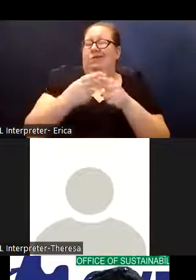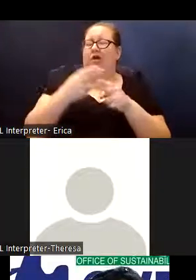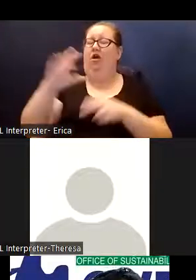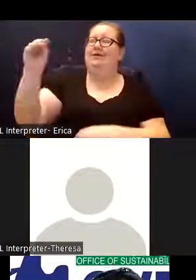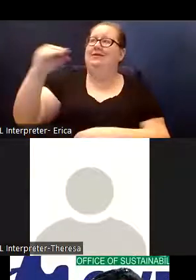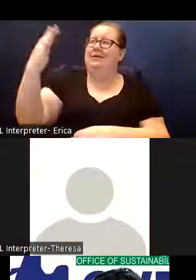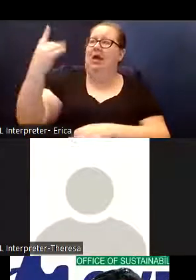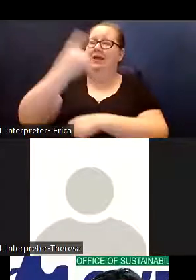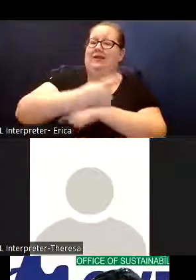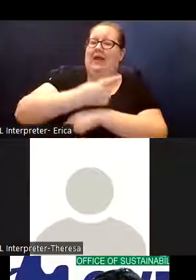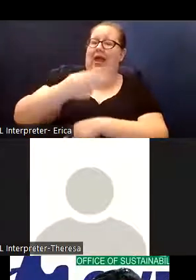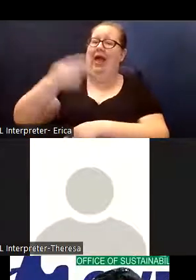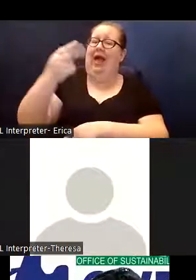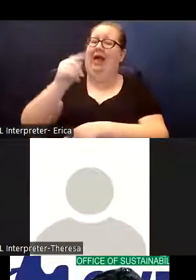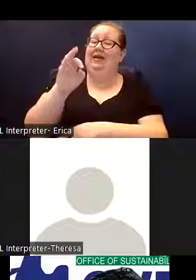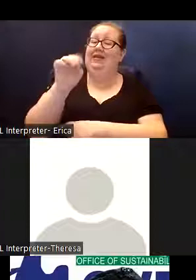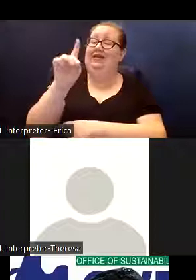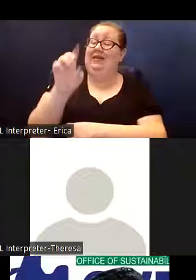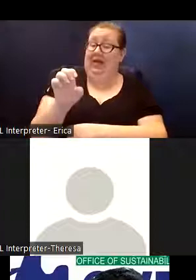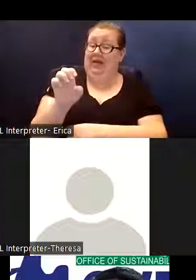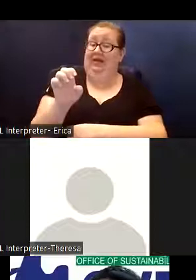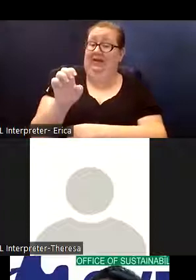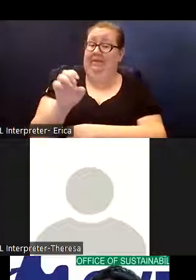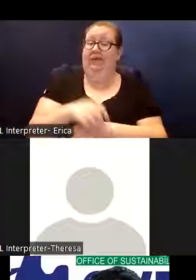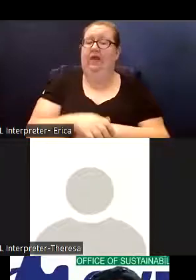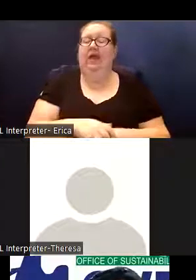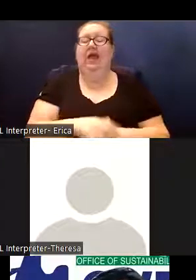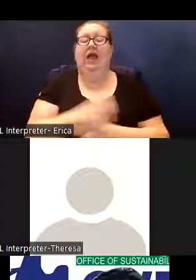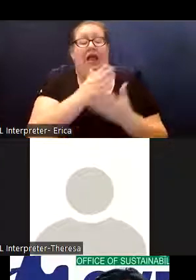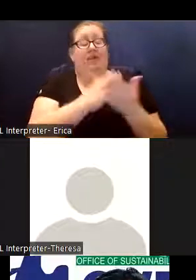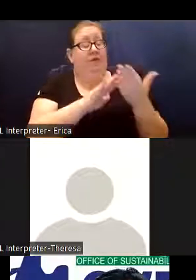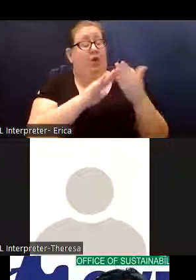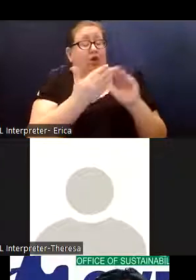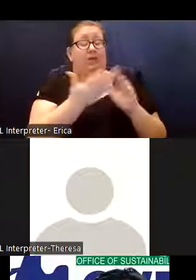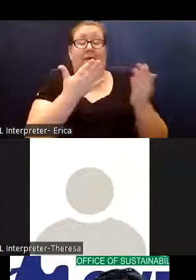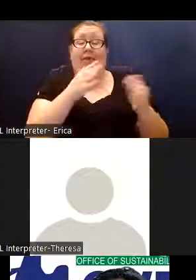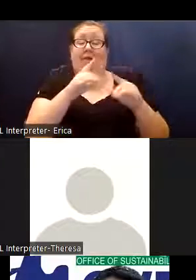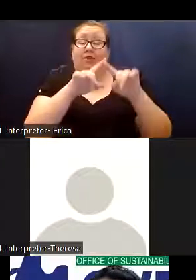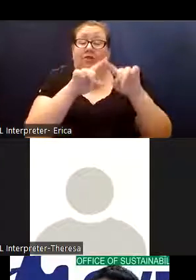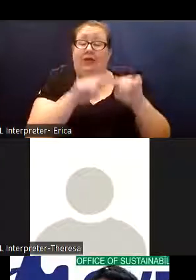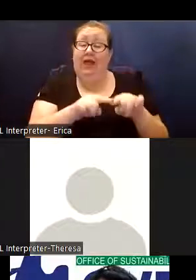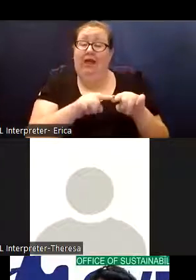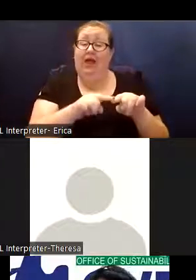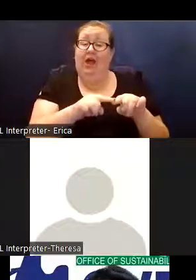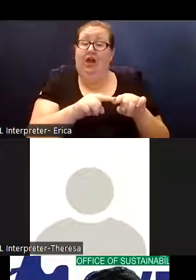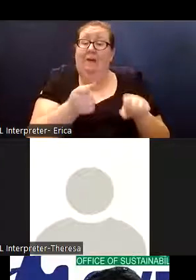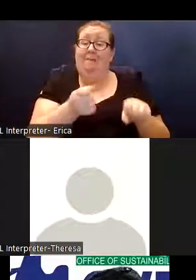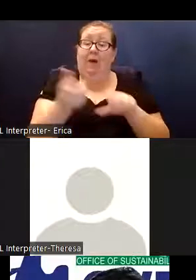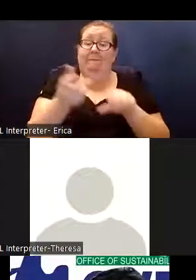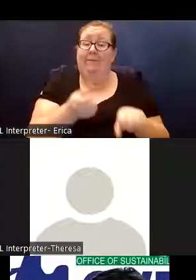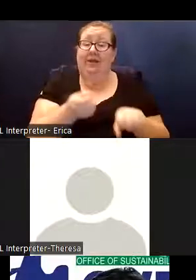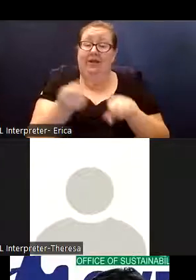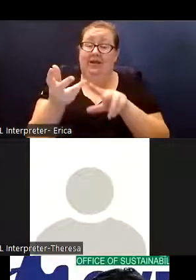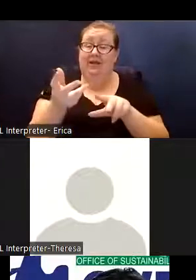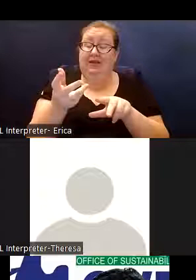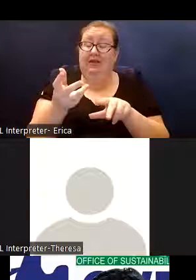tides. There are also parts of a community that might rely on pumping to get sewage